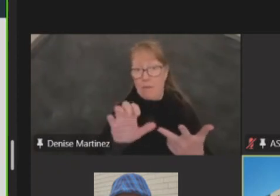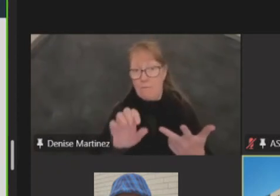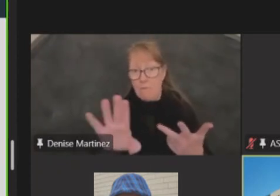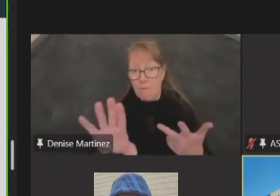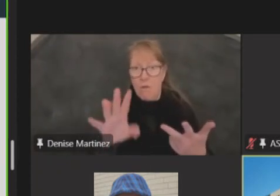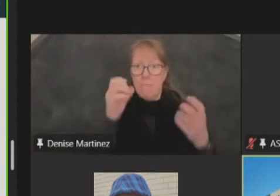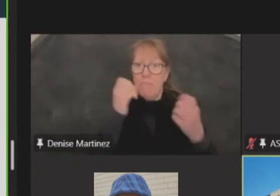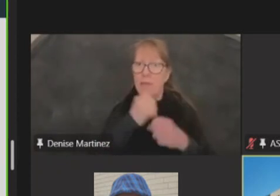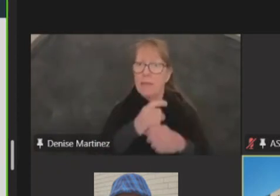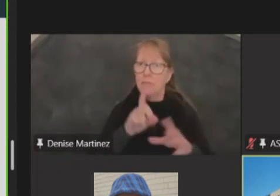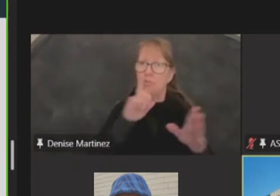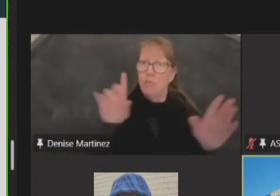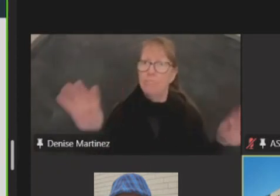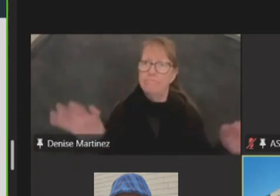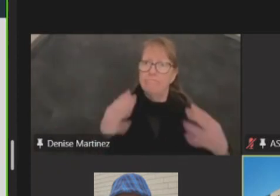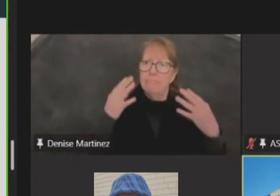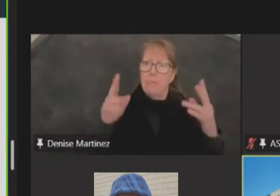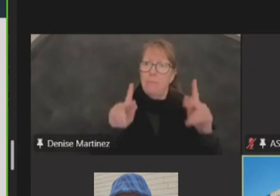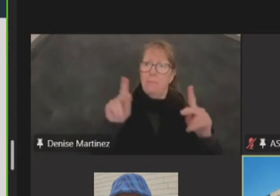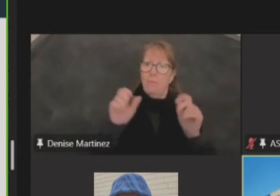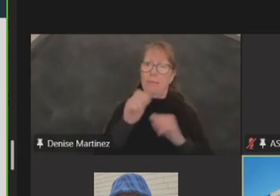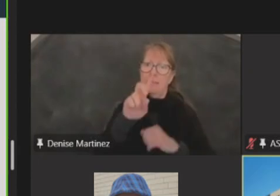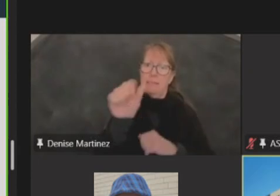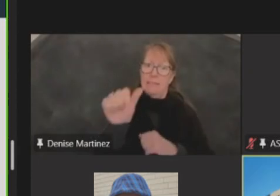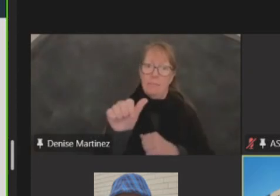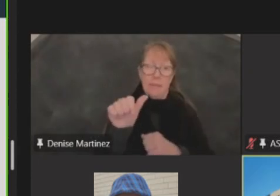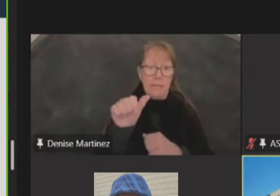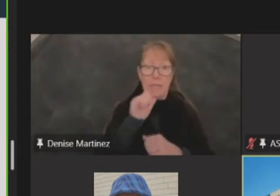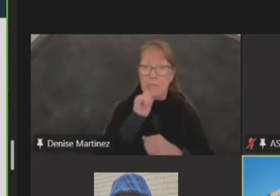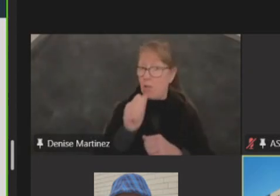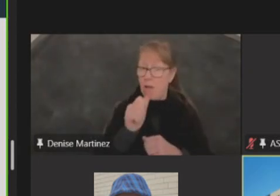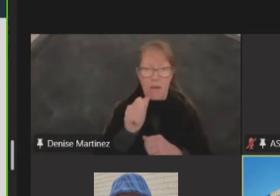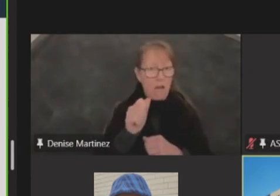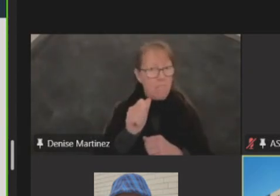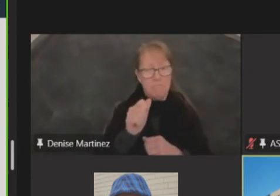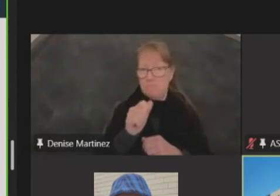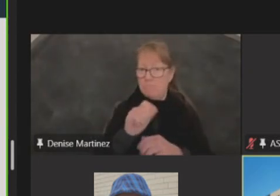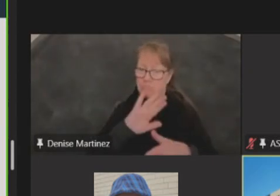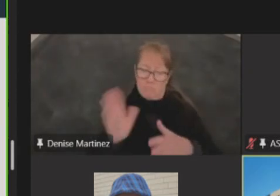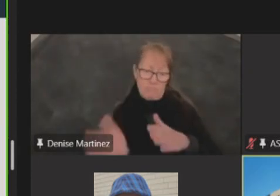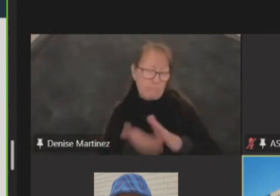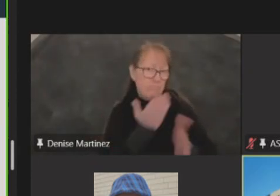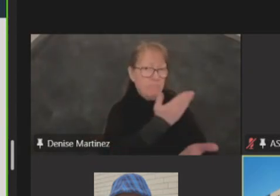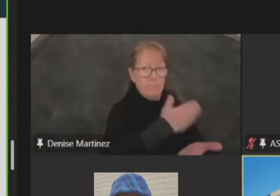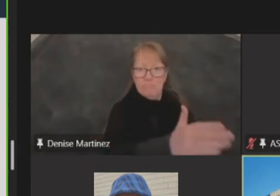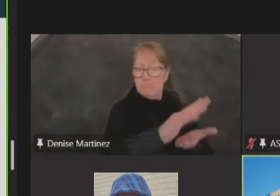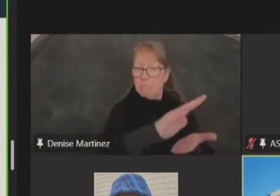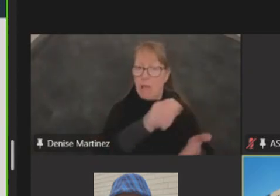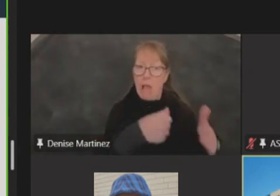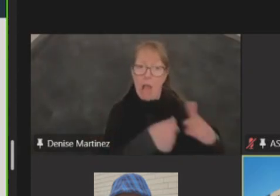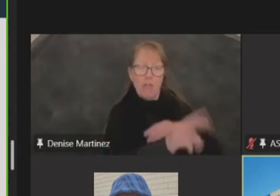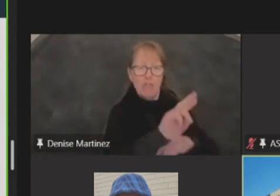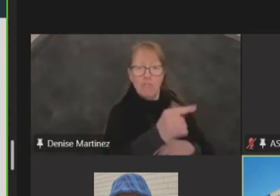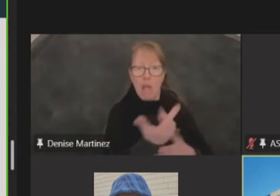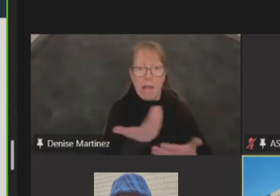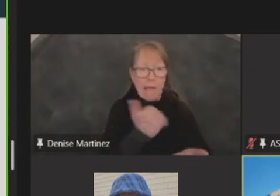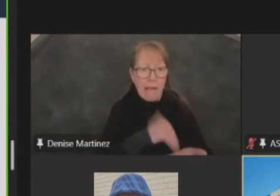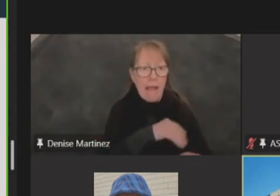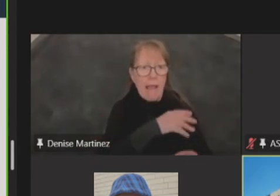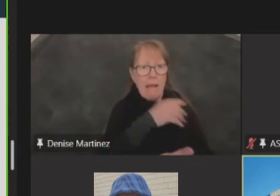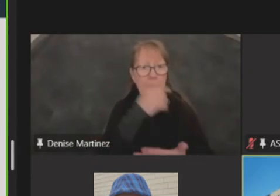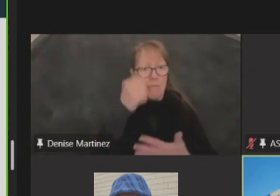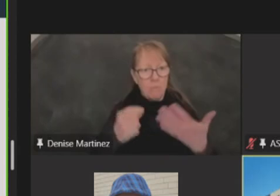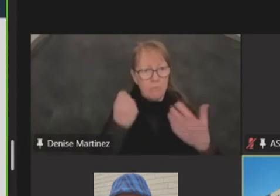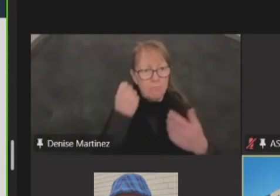people with disabilities aren't going to stand for being swept under the rug or aren't going to stand for losing any rights. So I will get more